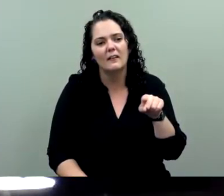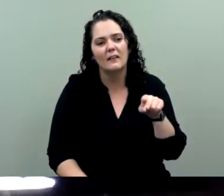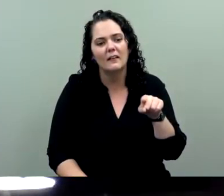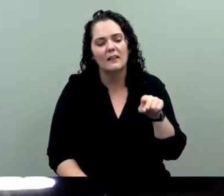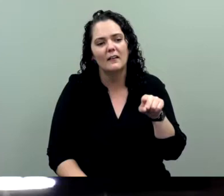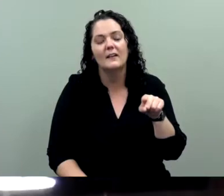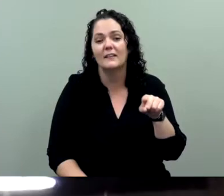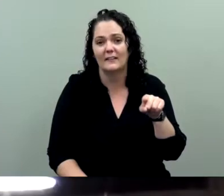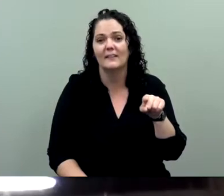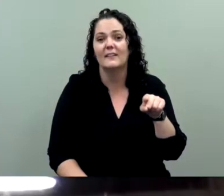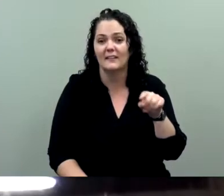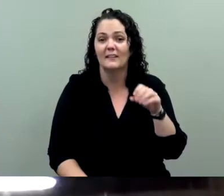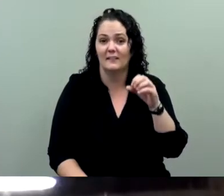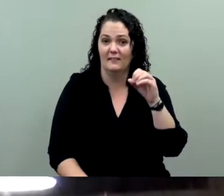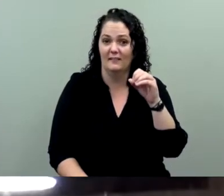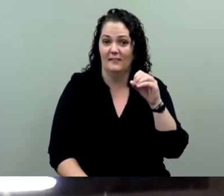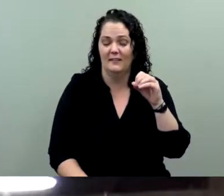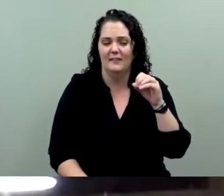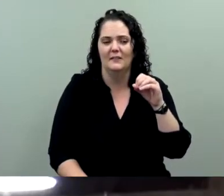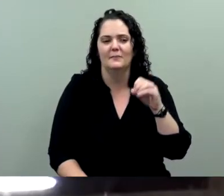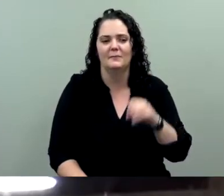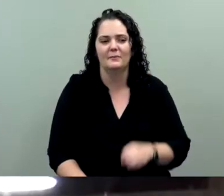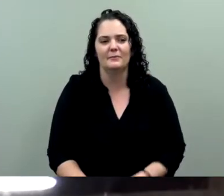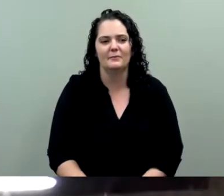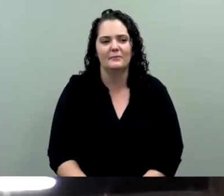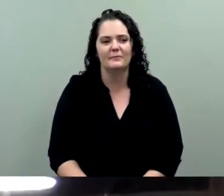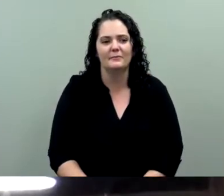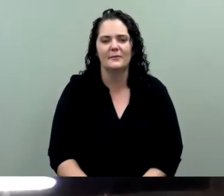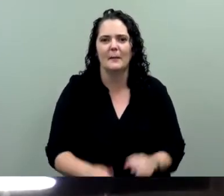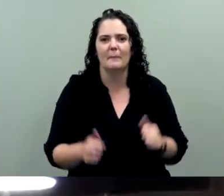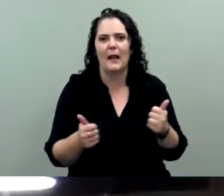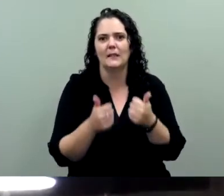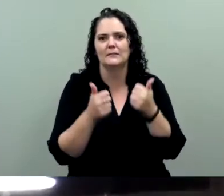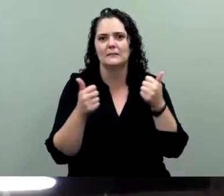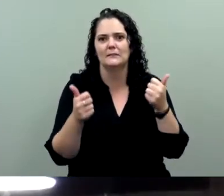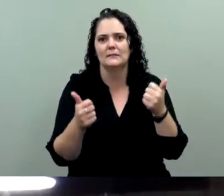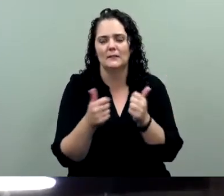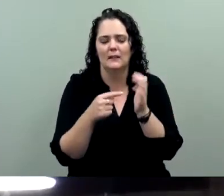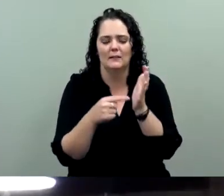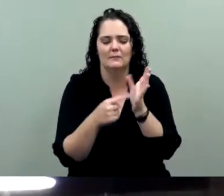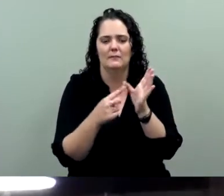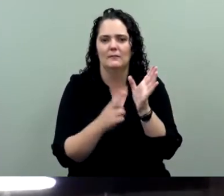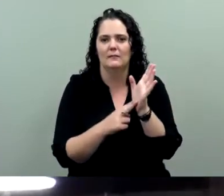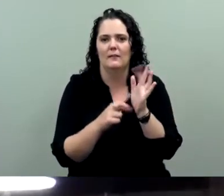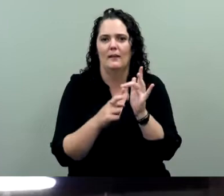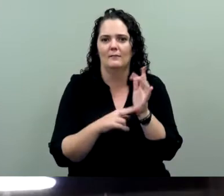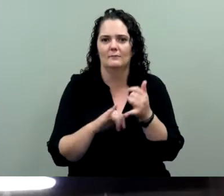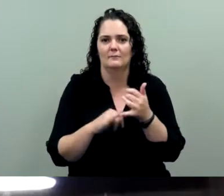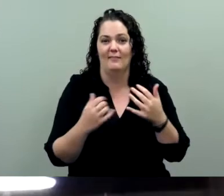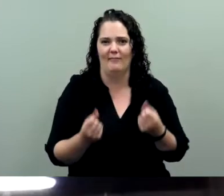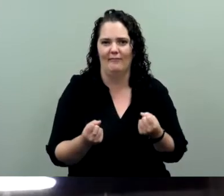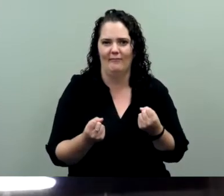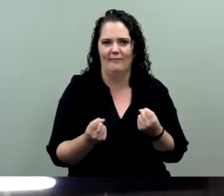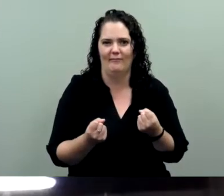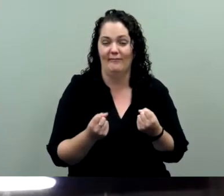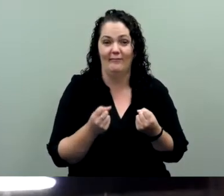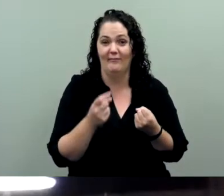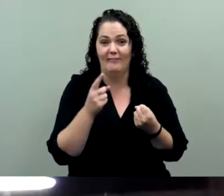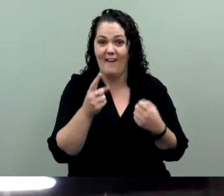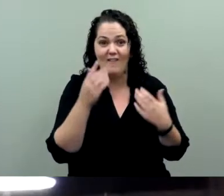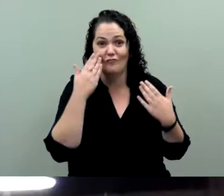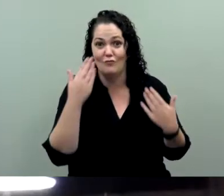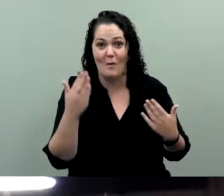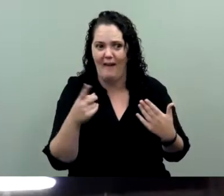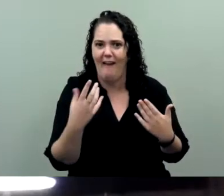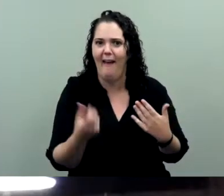when you're looking at it like that is that it is absolutely loaded with tannins, those beautiful compounds that we talked